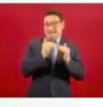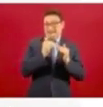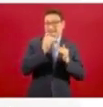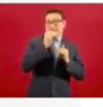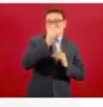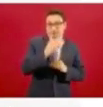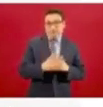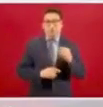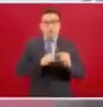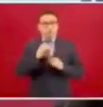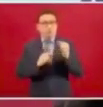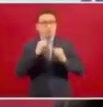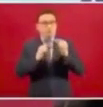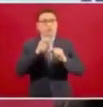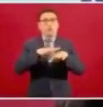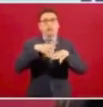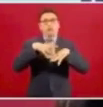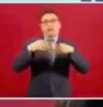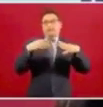world.